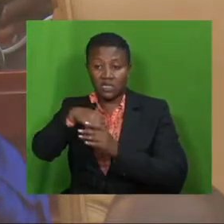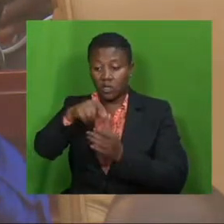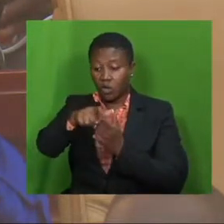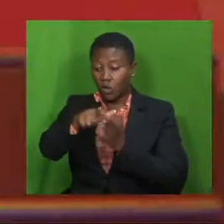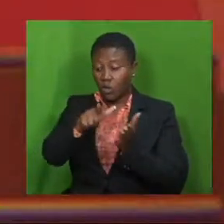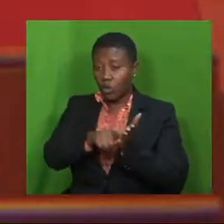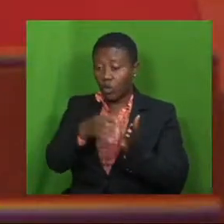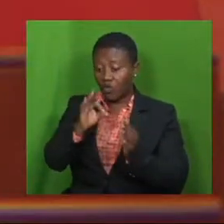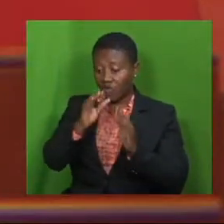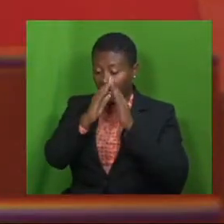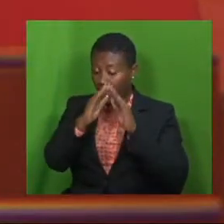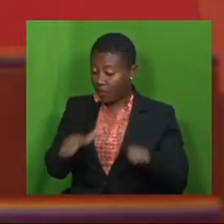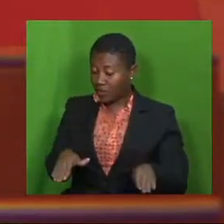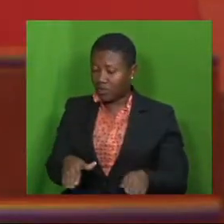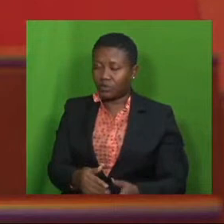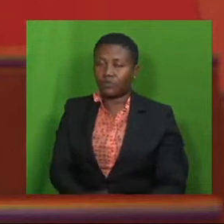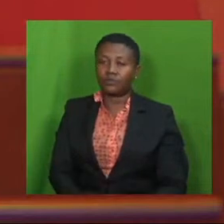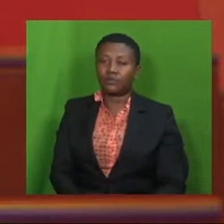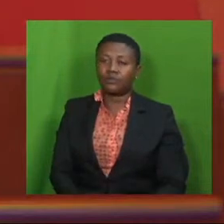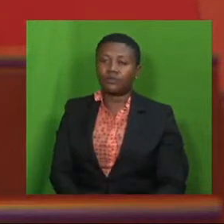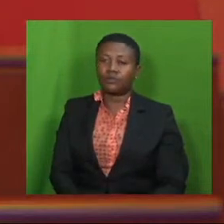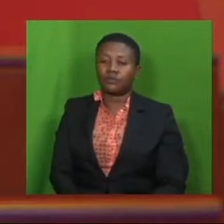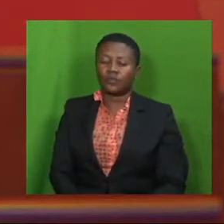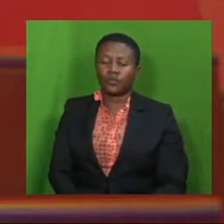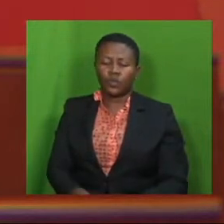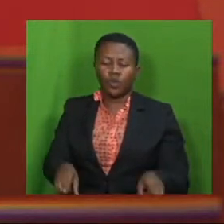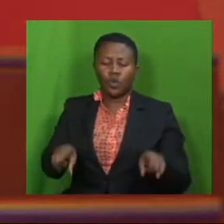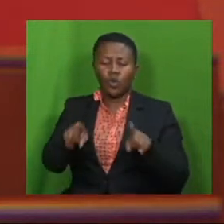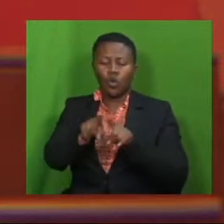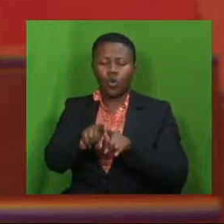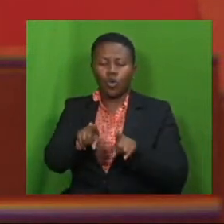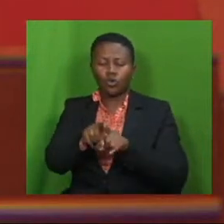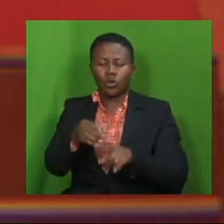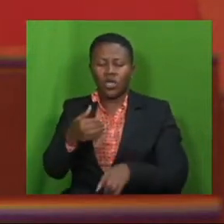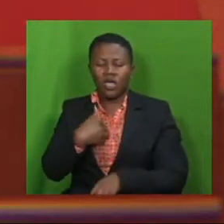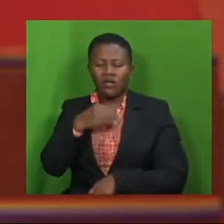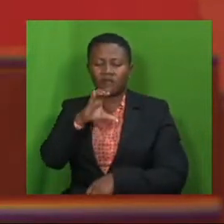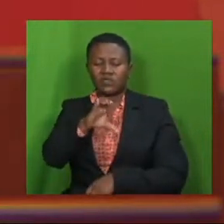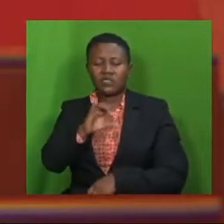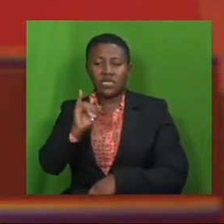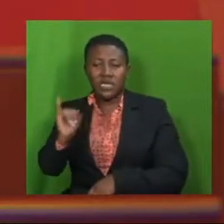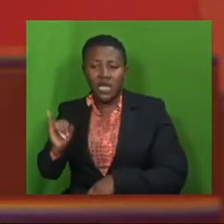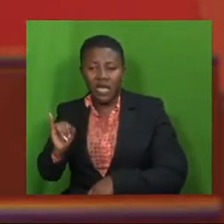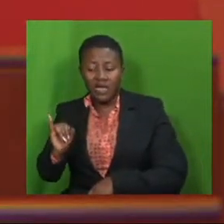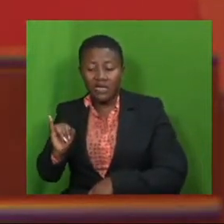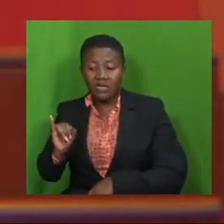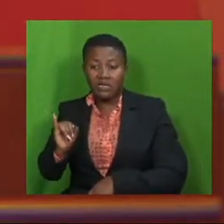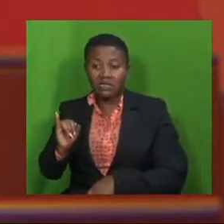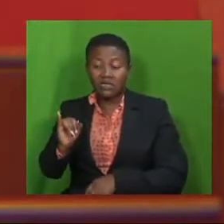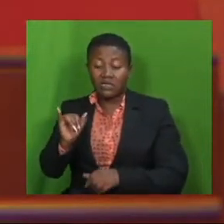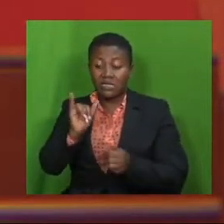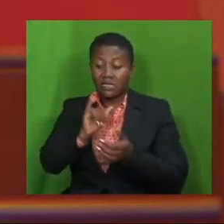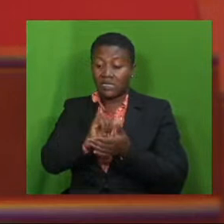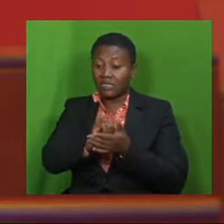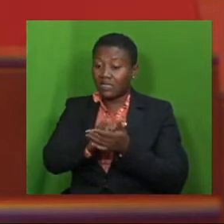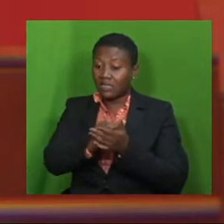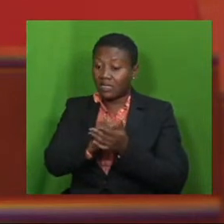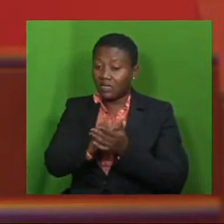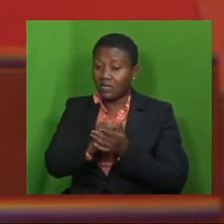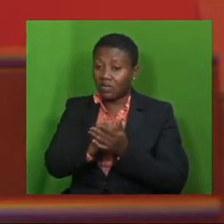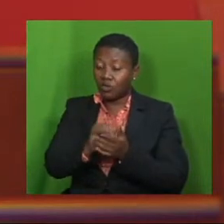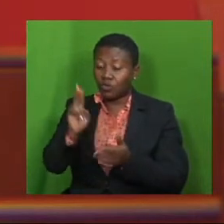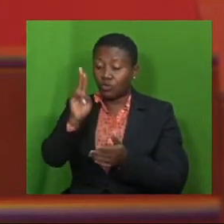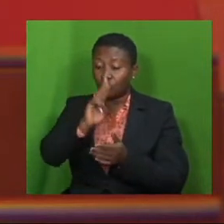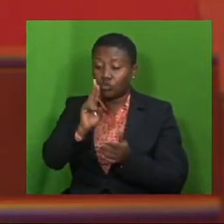House. There are also conventions and customs which are crystallized through centuries